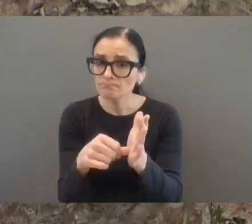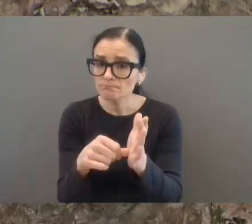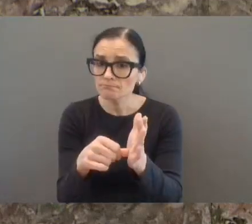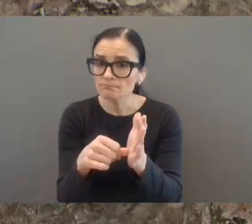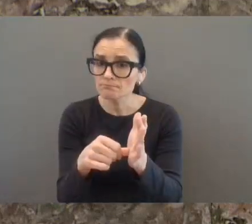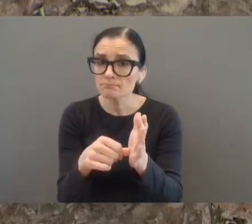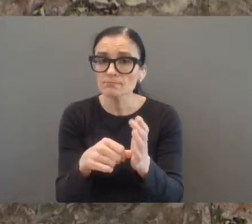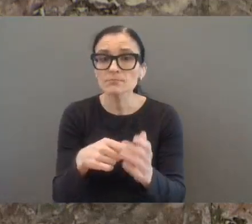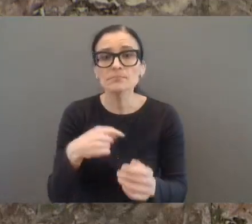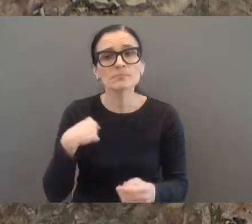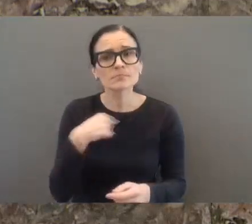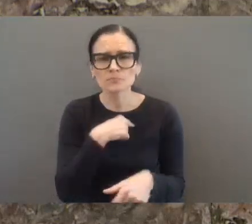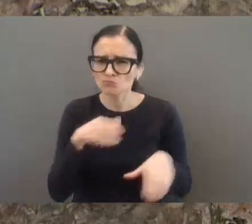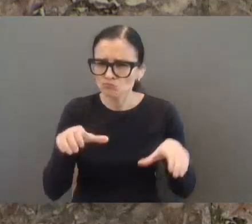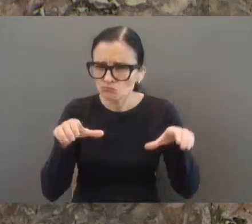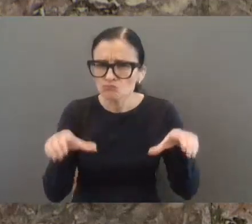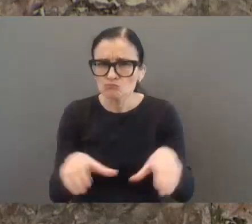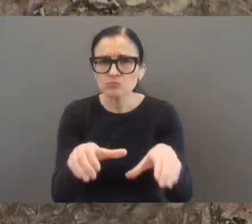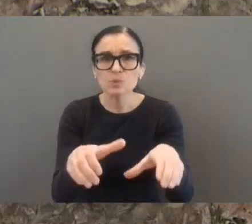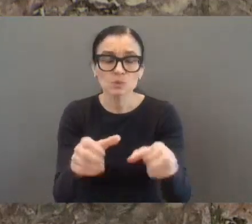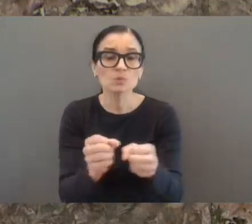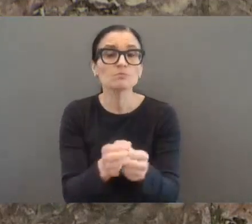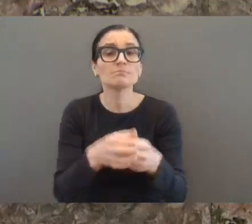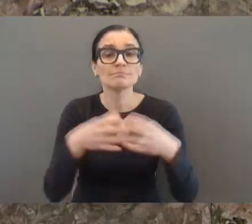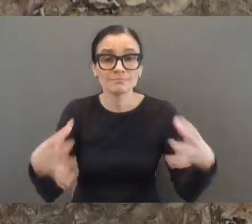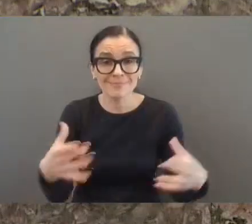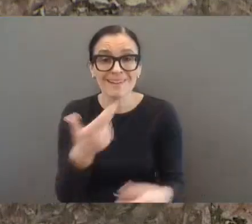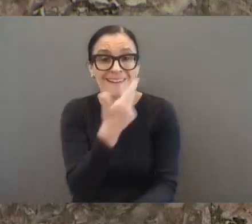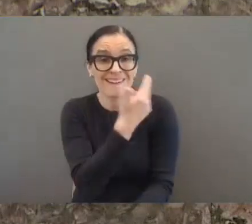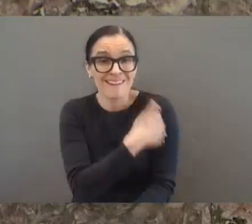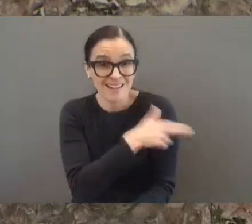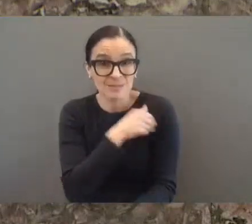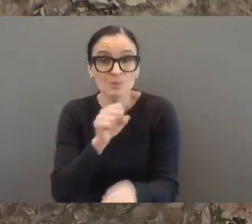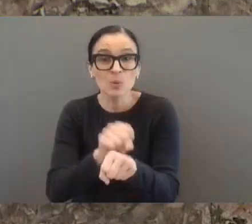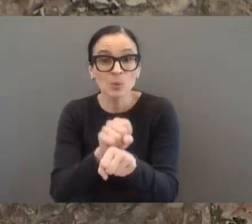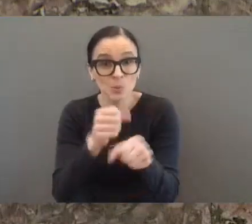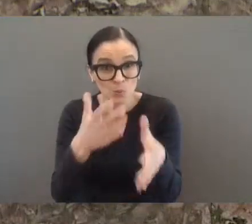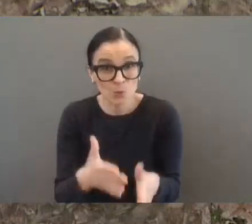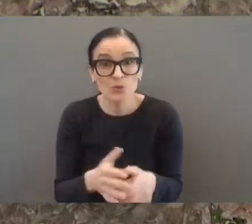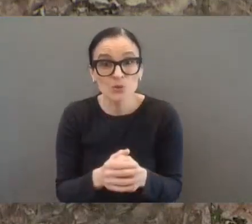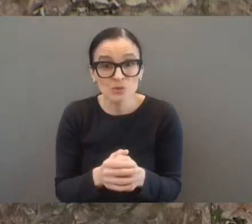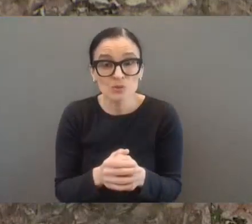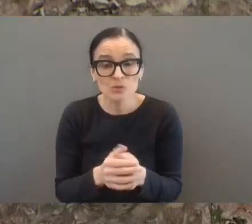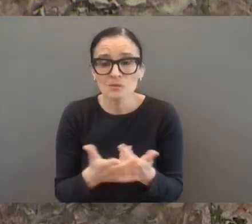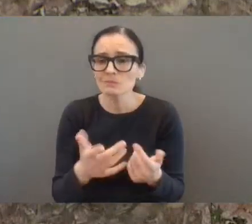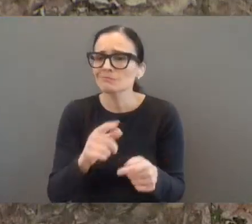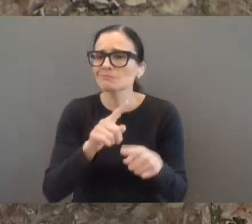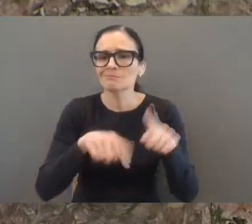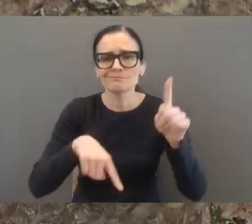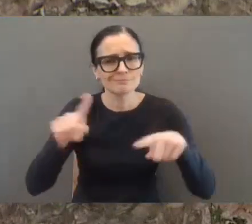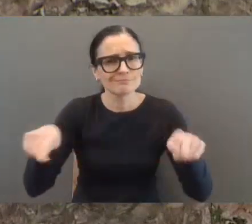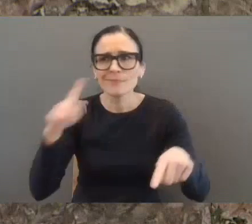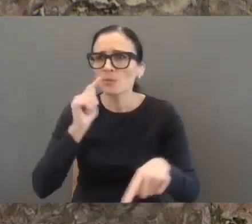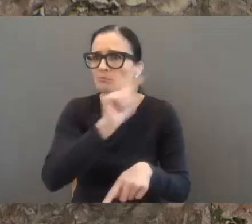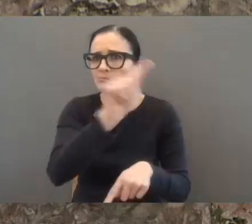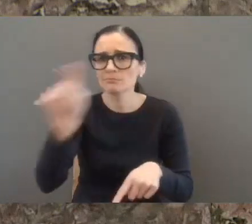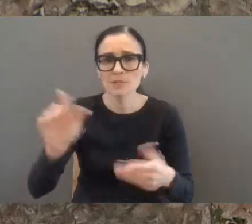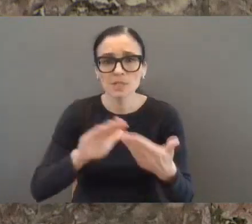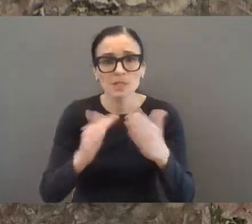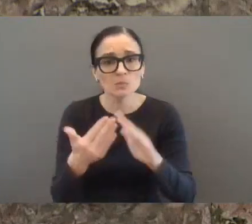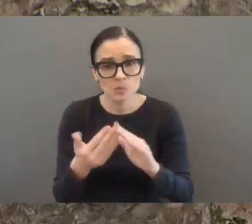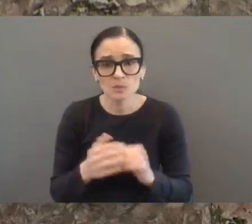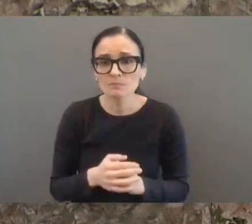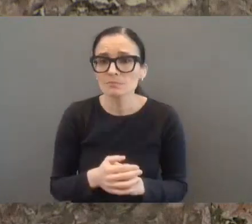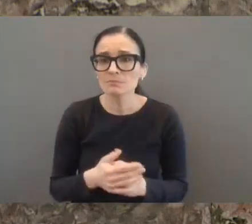like in Quesnel and Williams Lake and other areas in the member's riding and nearby are not experiencing these kinds of diversions.